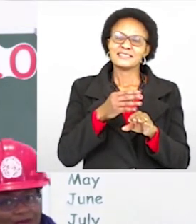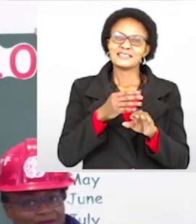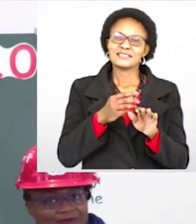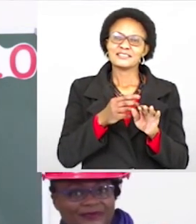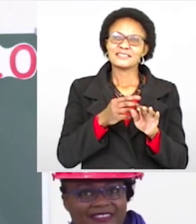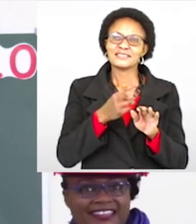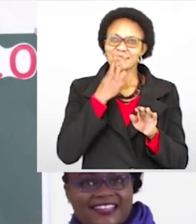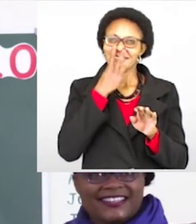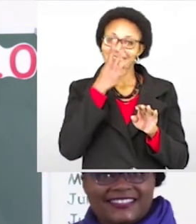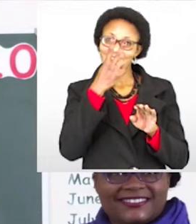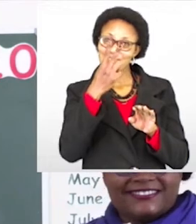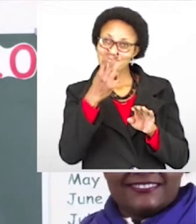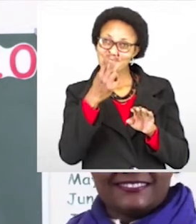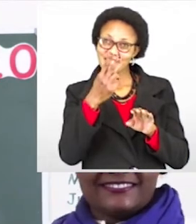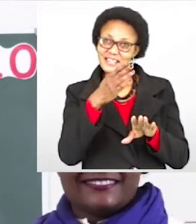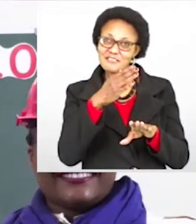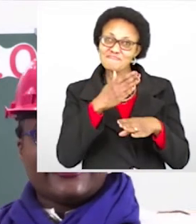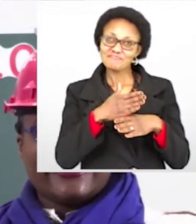can show you.